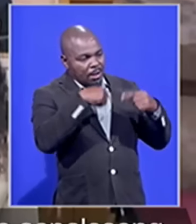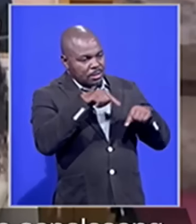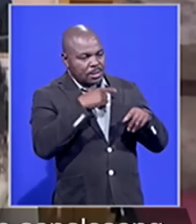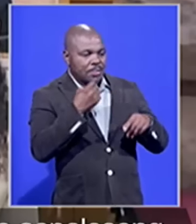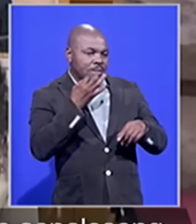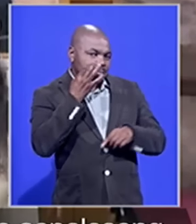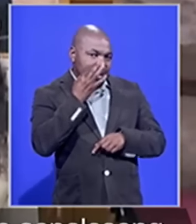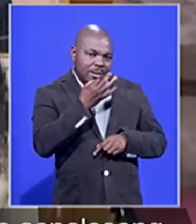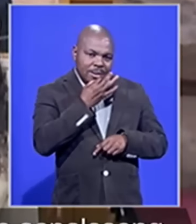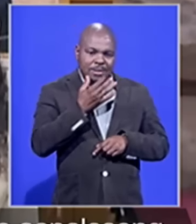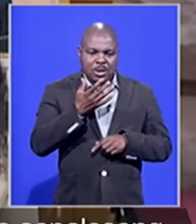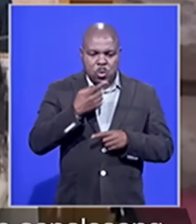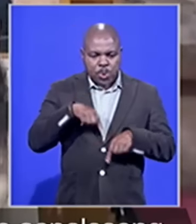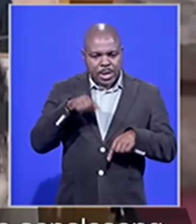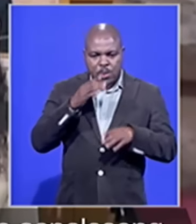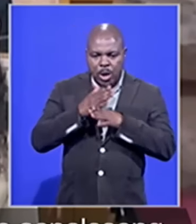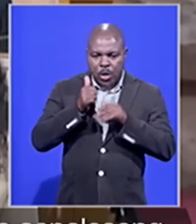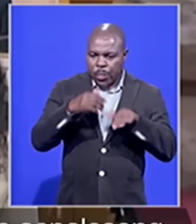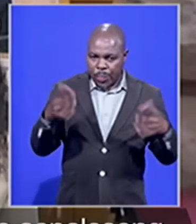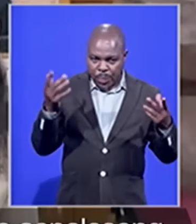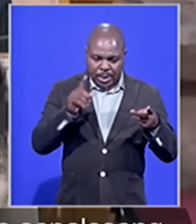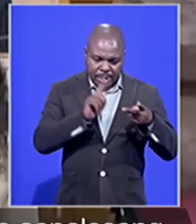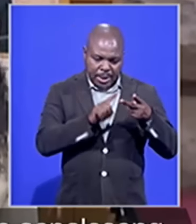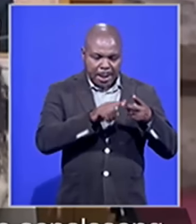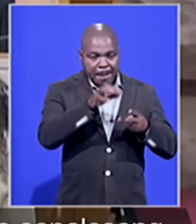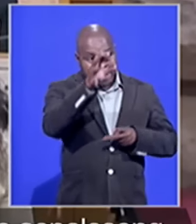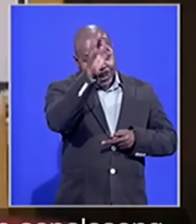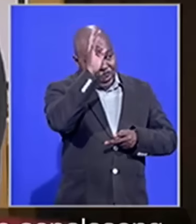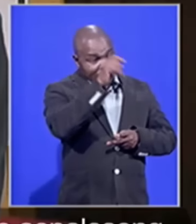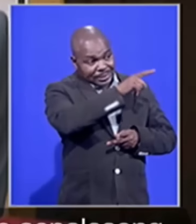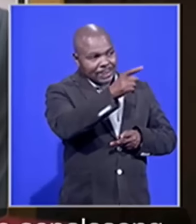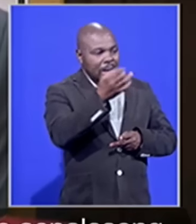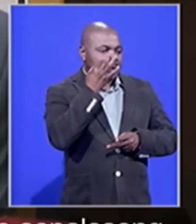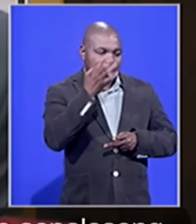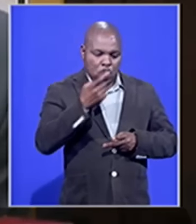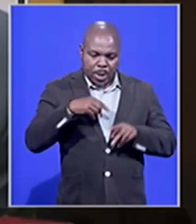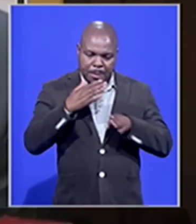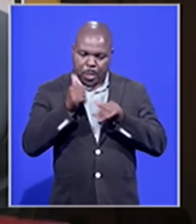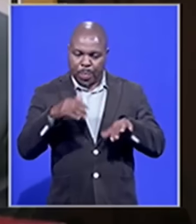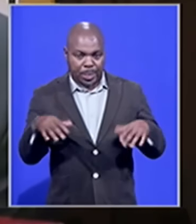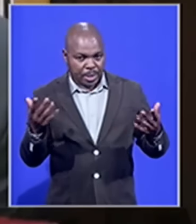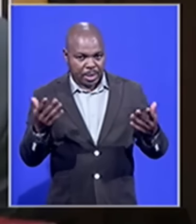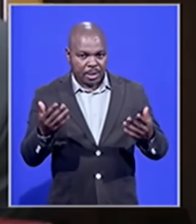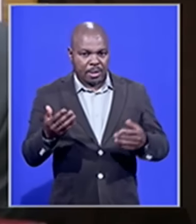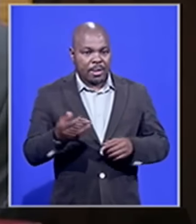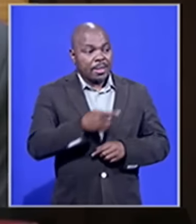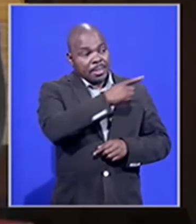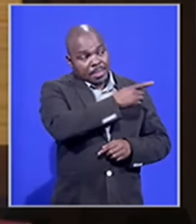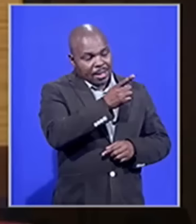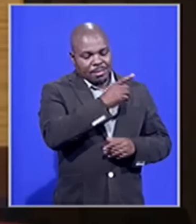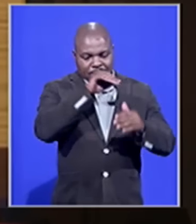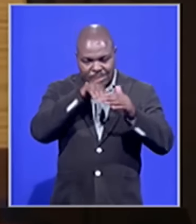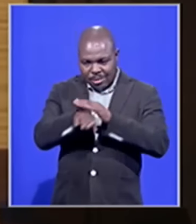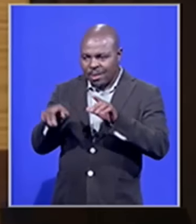including by members of SAPS. They go to commissions and say, as a portfolio committee, we are not doing our job.